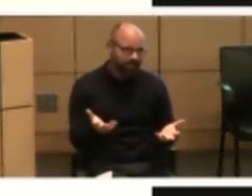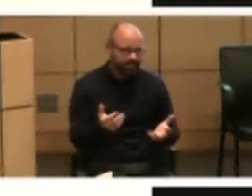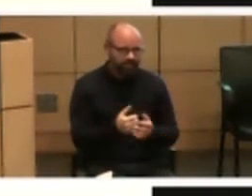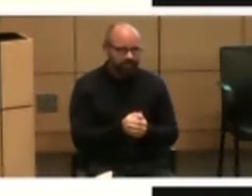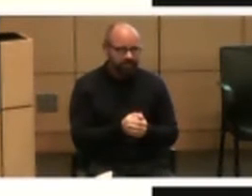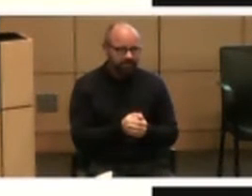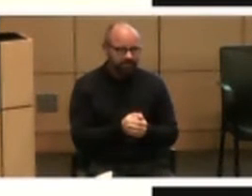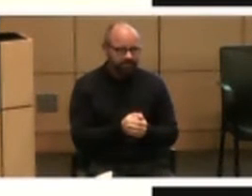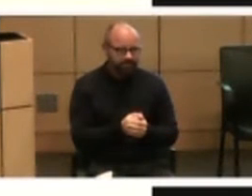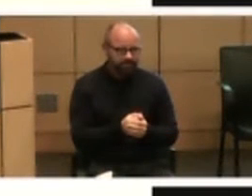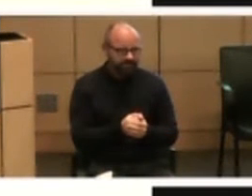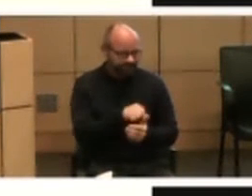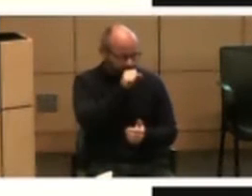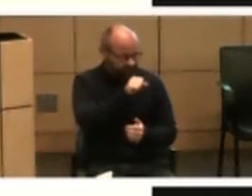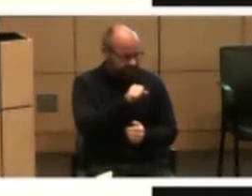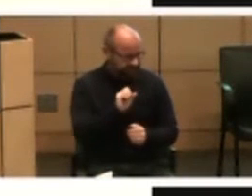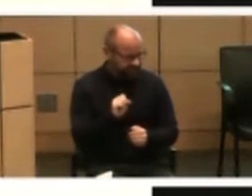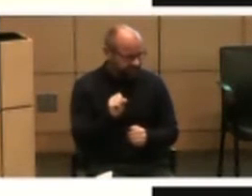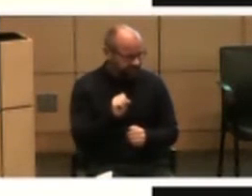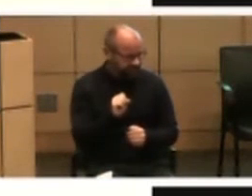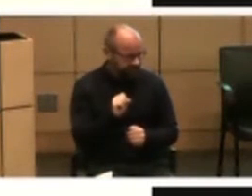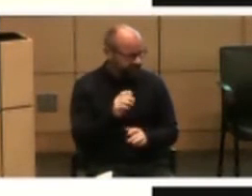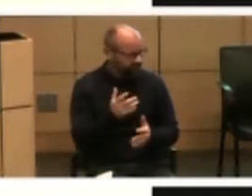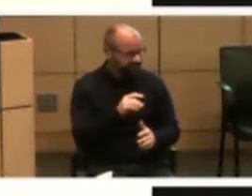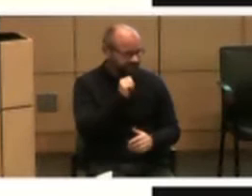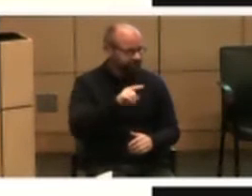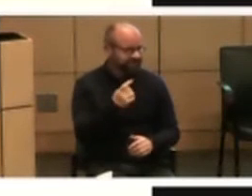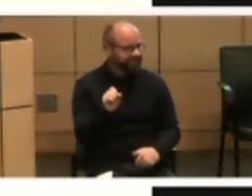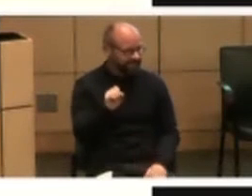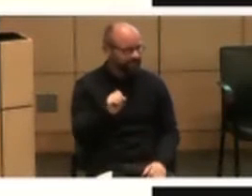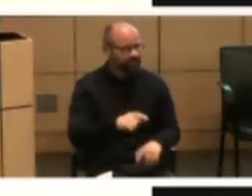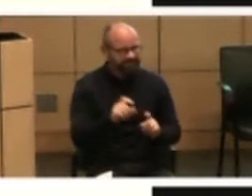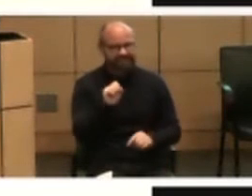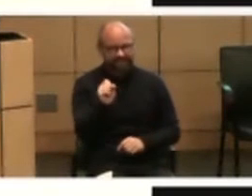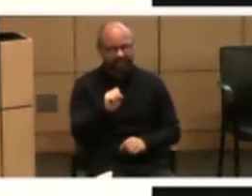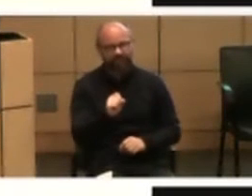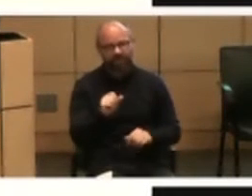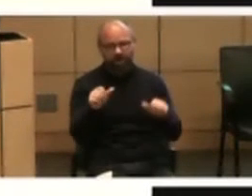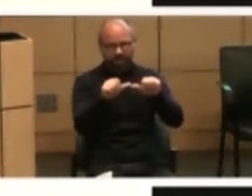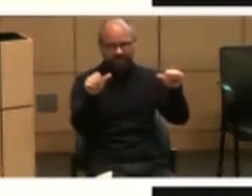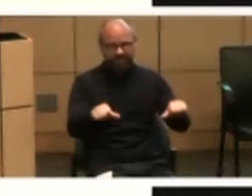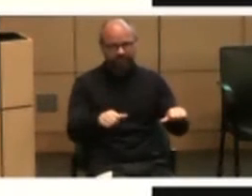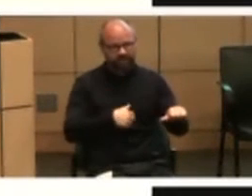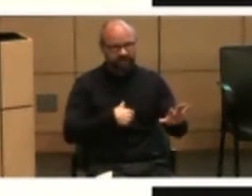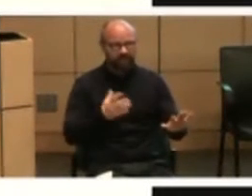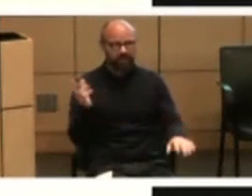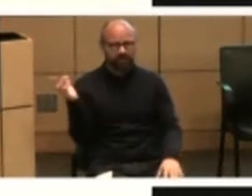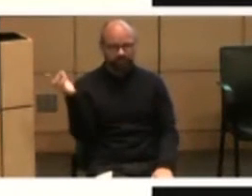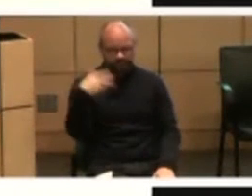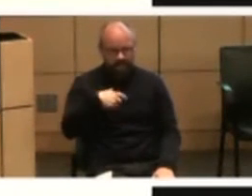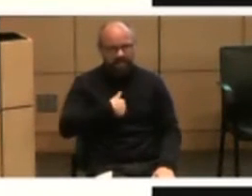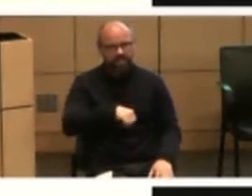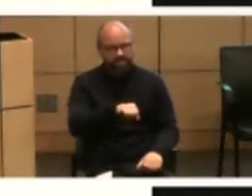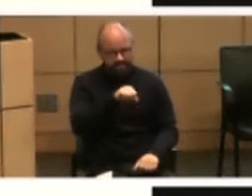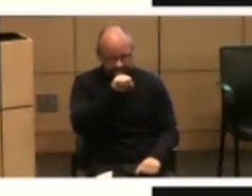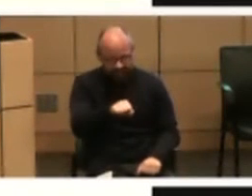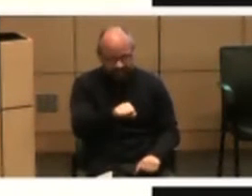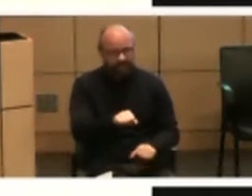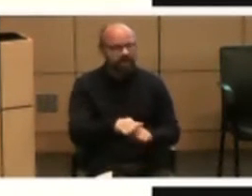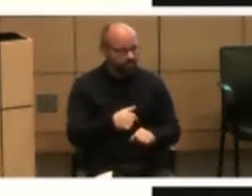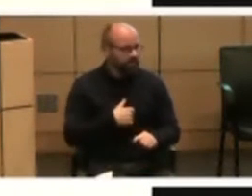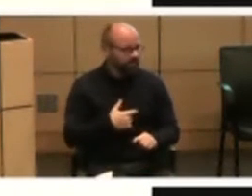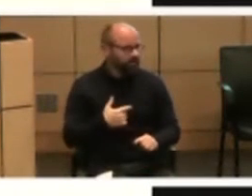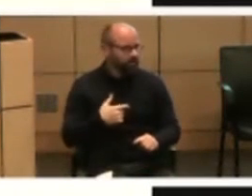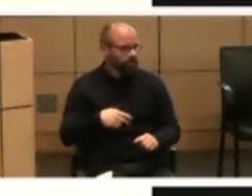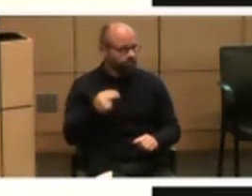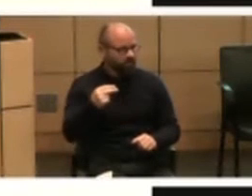well, it's not just Seattle. I think this is the modern, I was going to say I love Seattle architecture, like love it. And we did this in North Carolina too. But